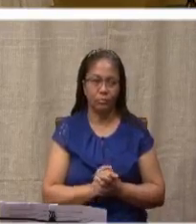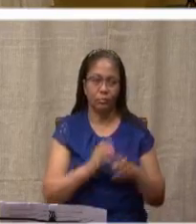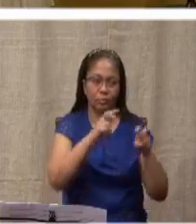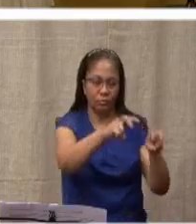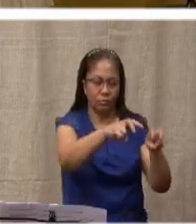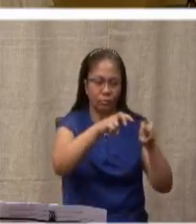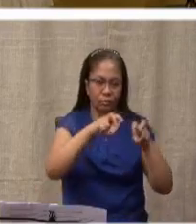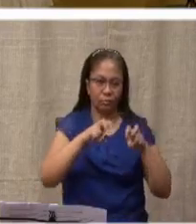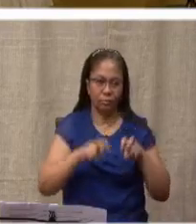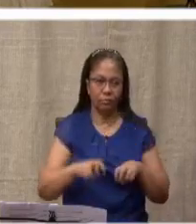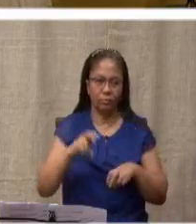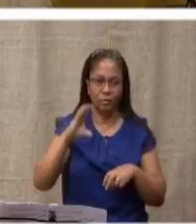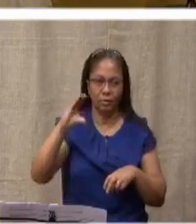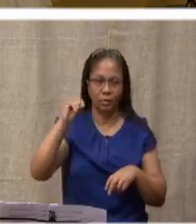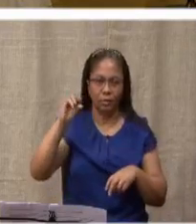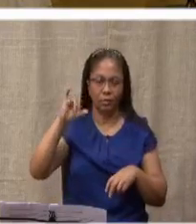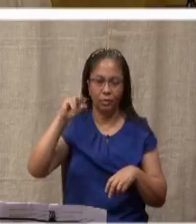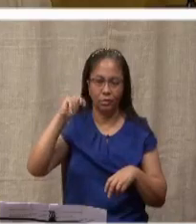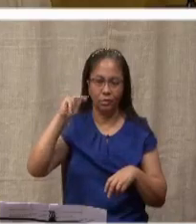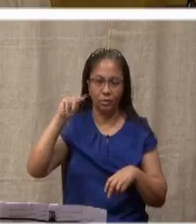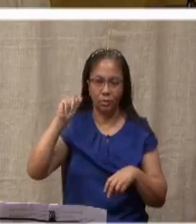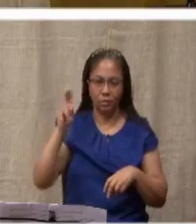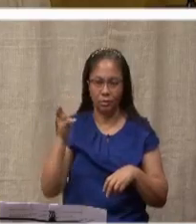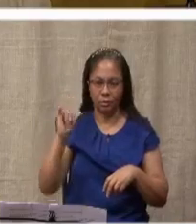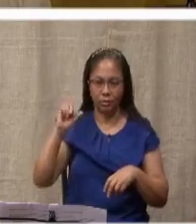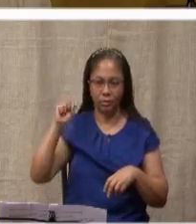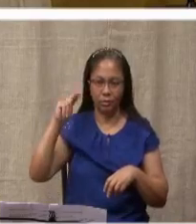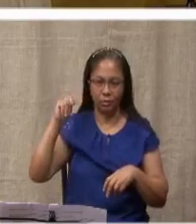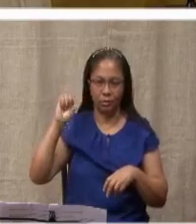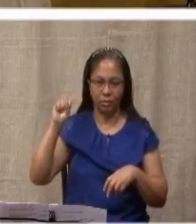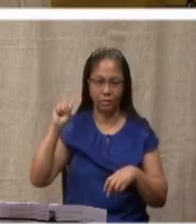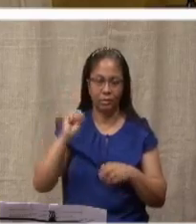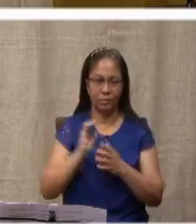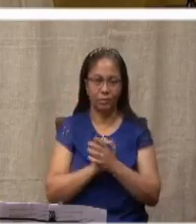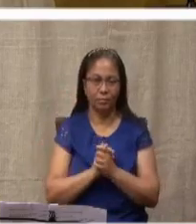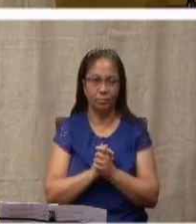a reading from the first letter of simple to the corinthians